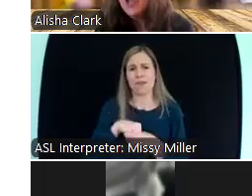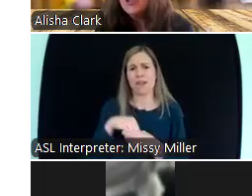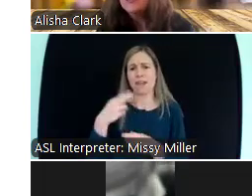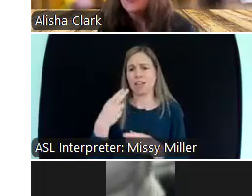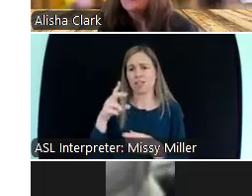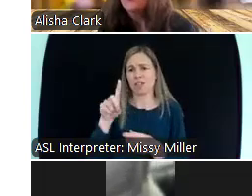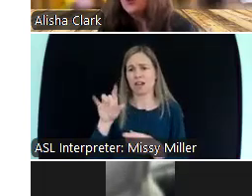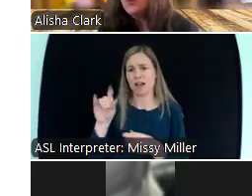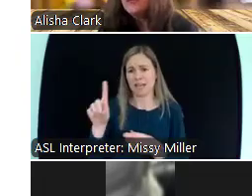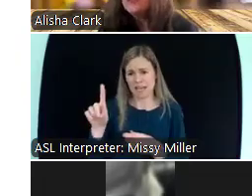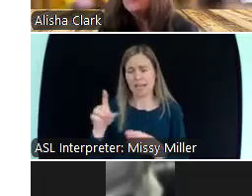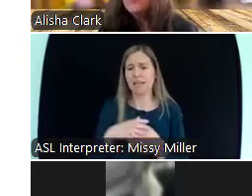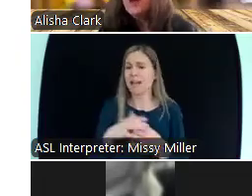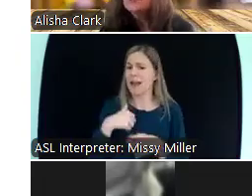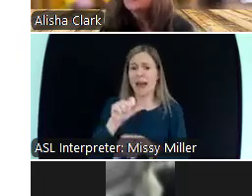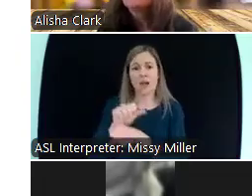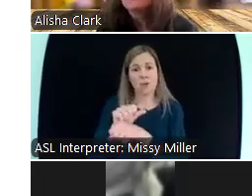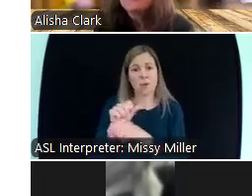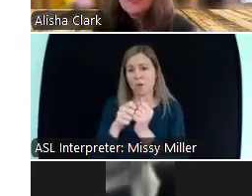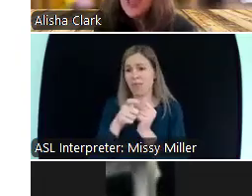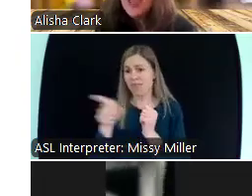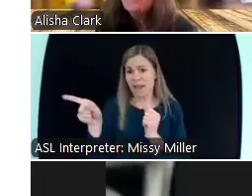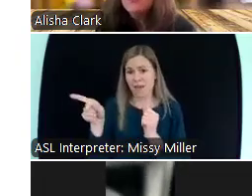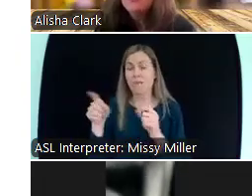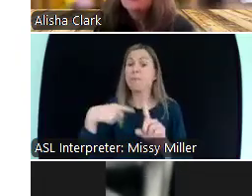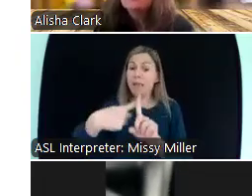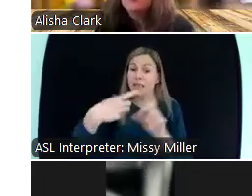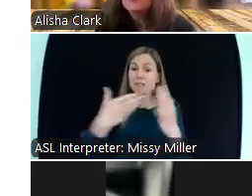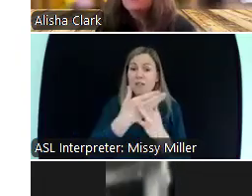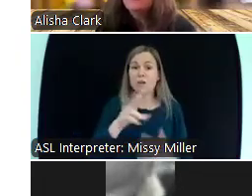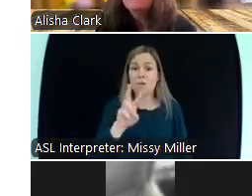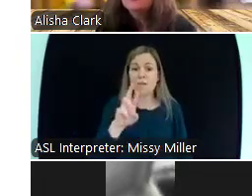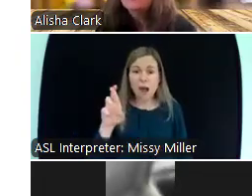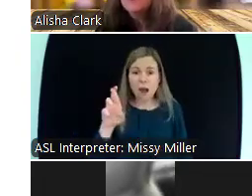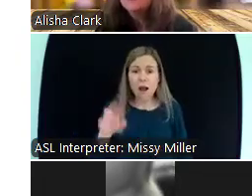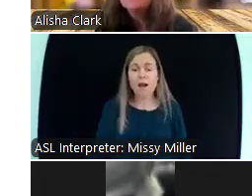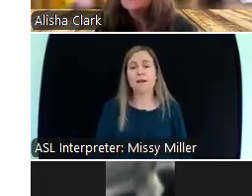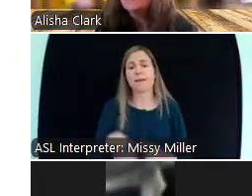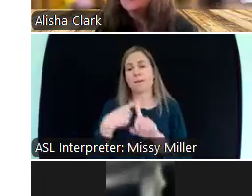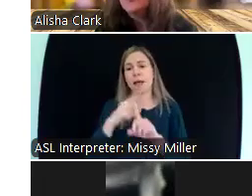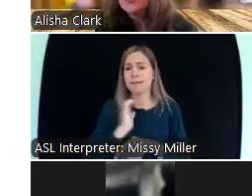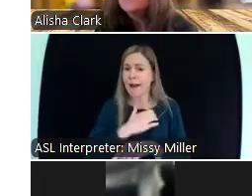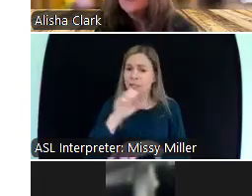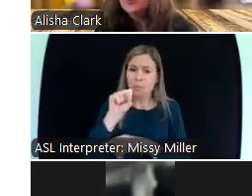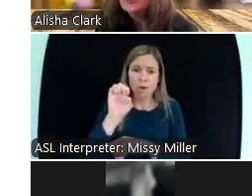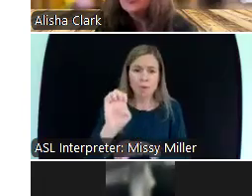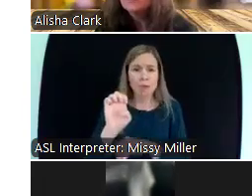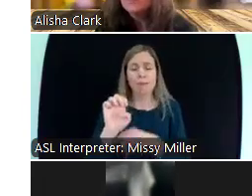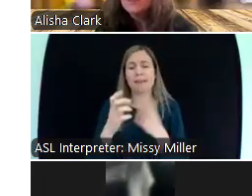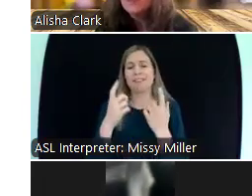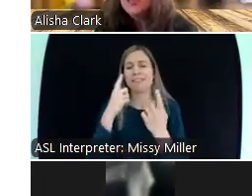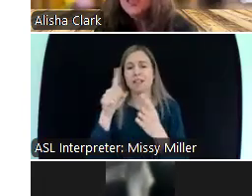that I work with, but through Voc Rehab and our supported employment, that is a service for